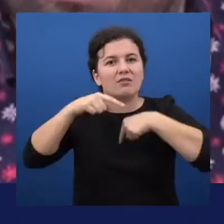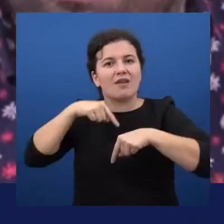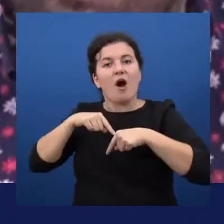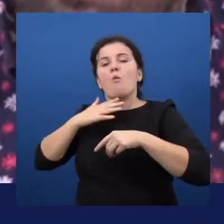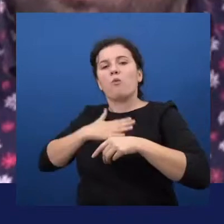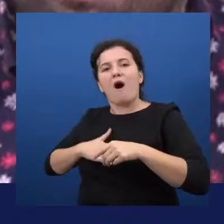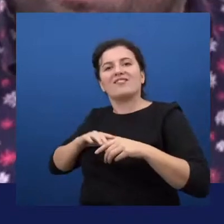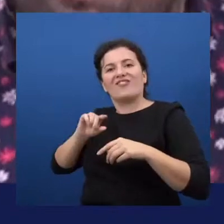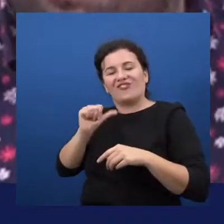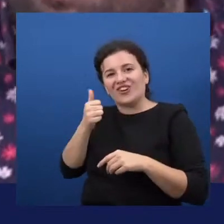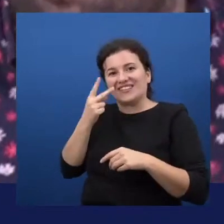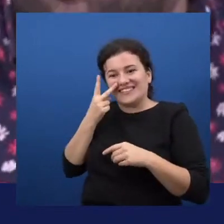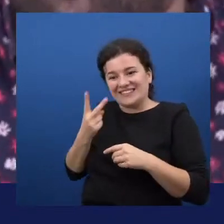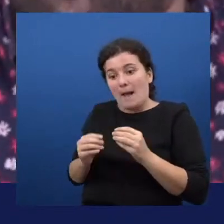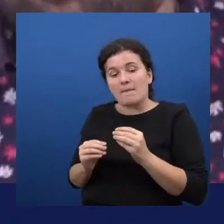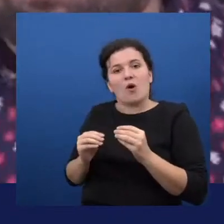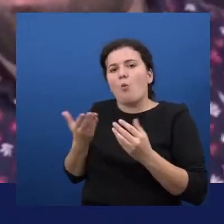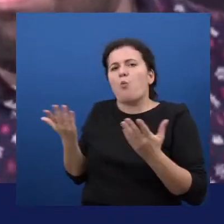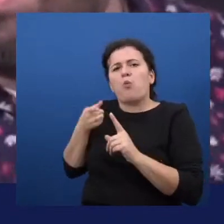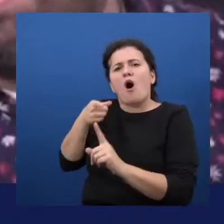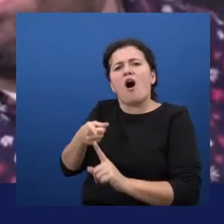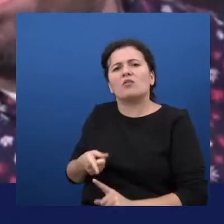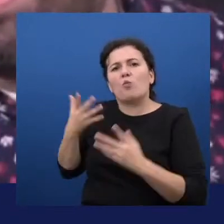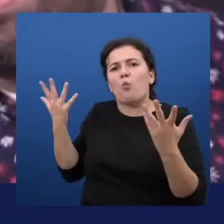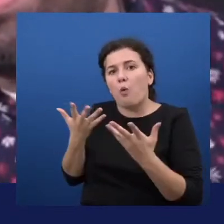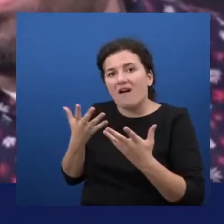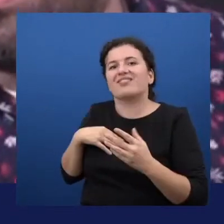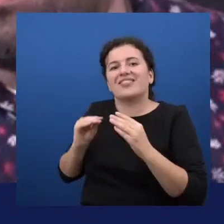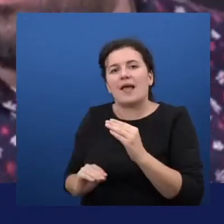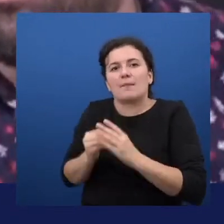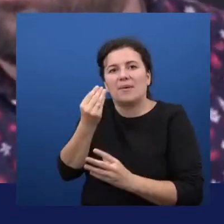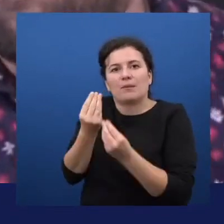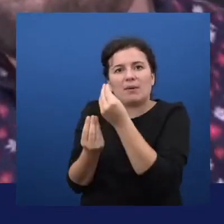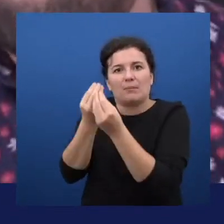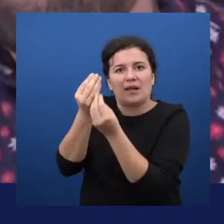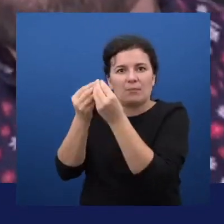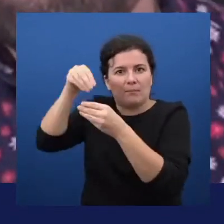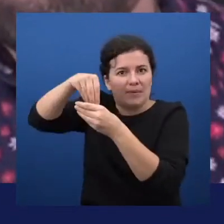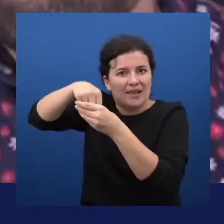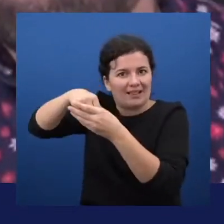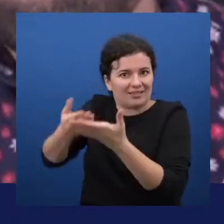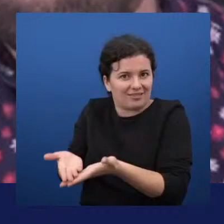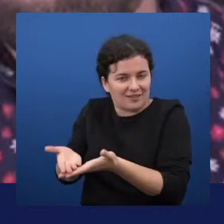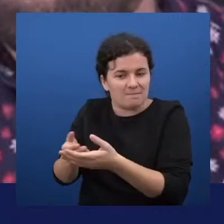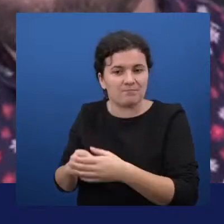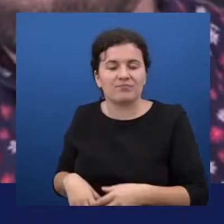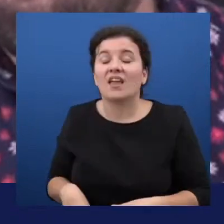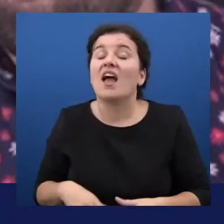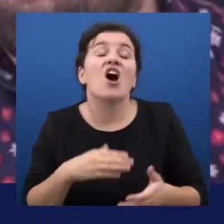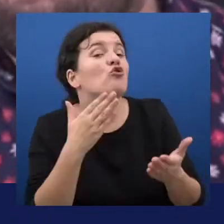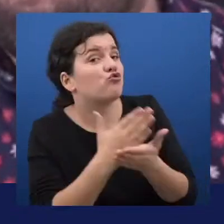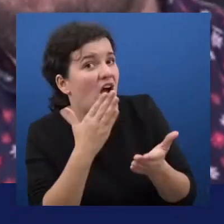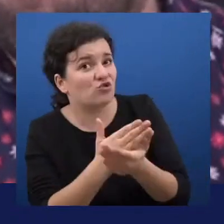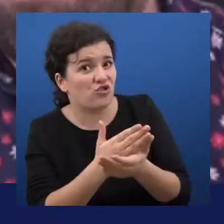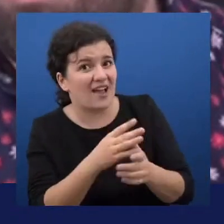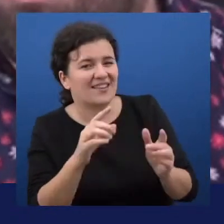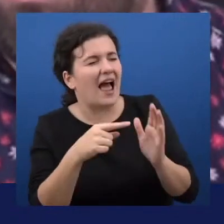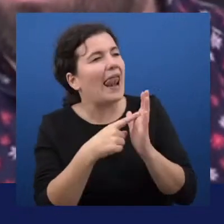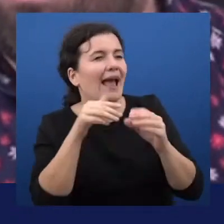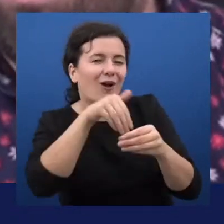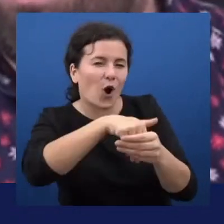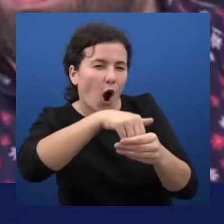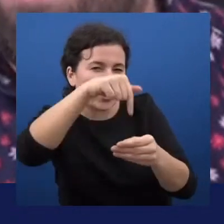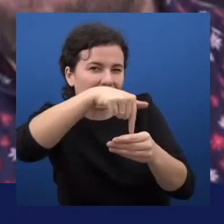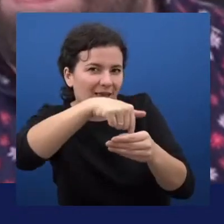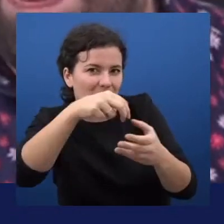You know, I wonder if it's almost a nutritional content problem, right? It's like you don't eat the food and then decide whether it was good for